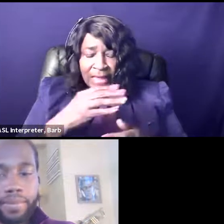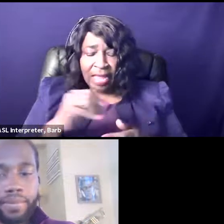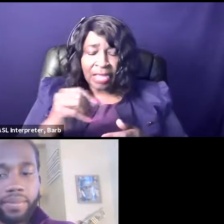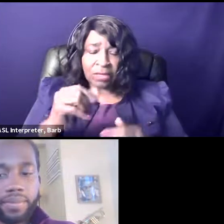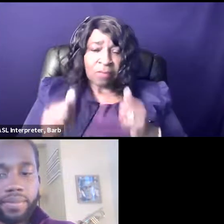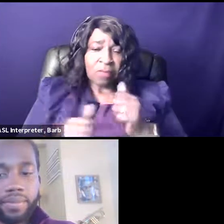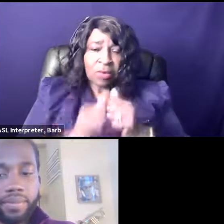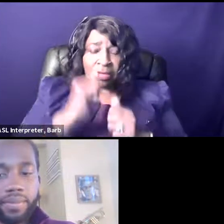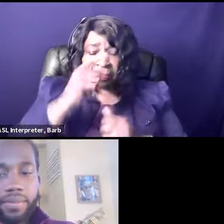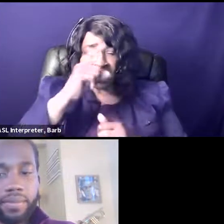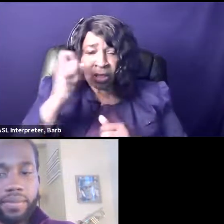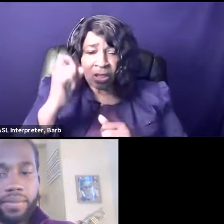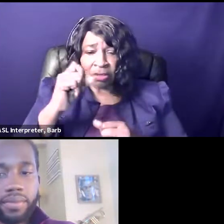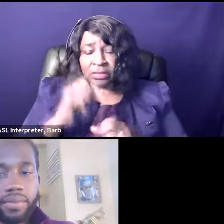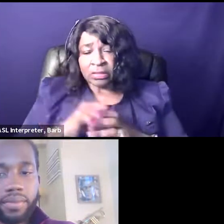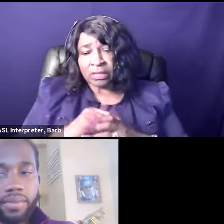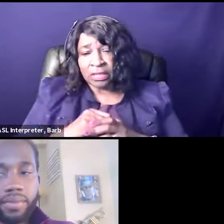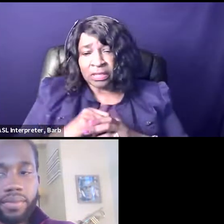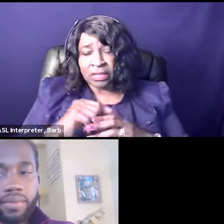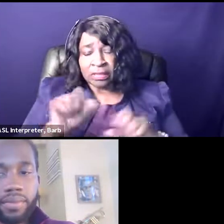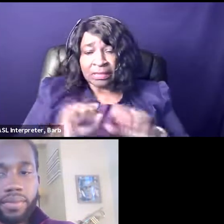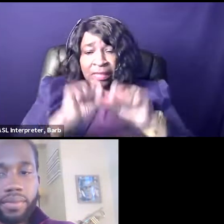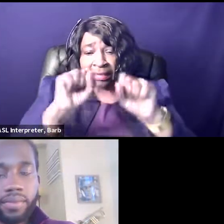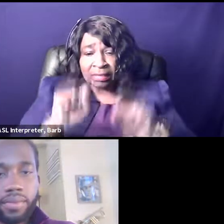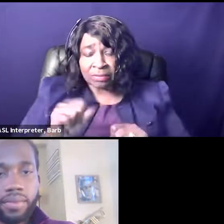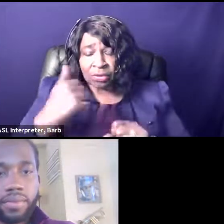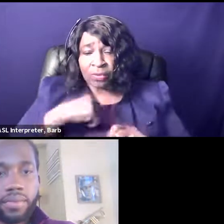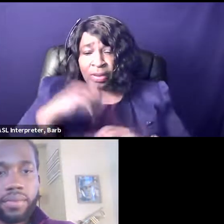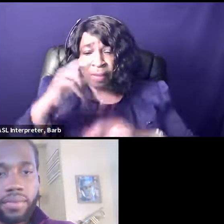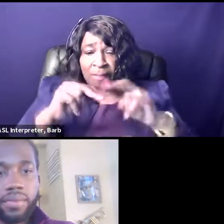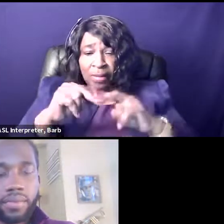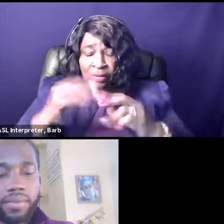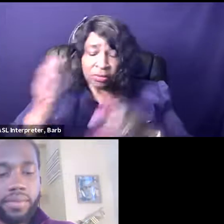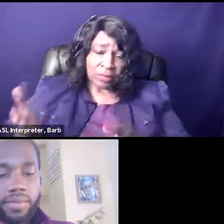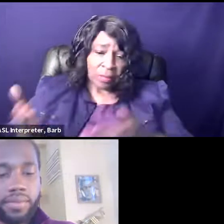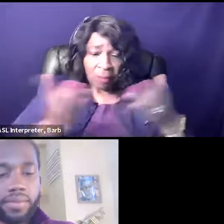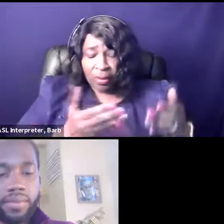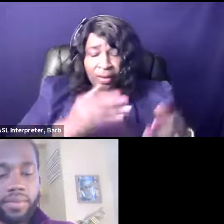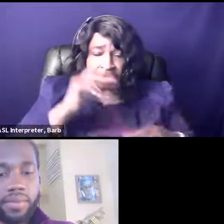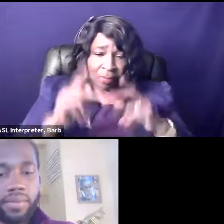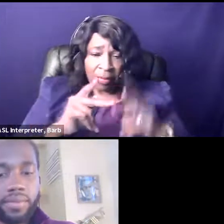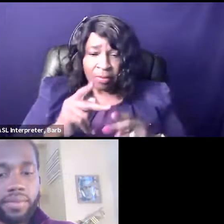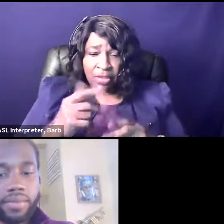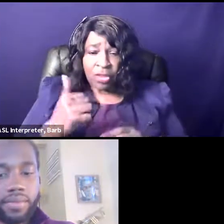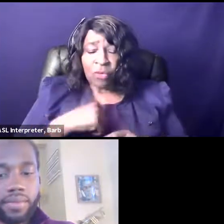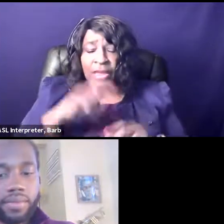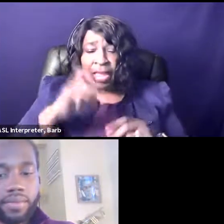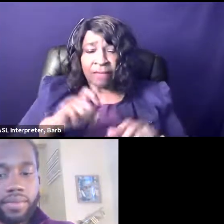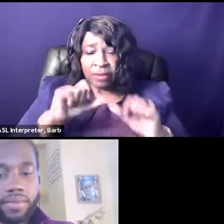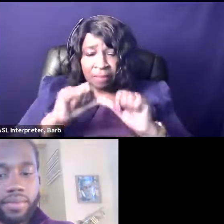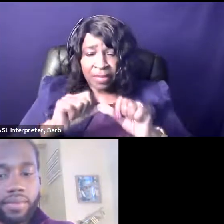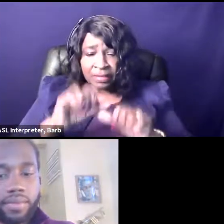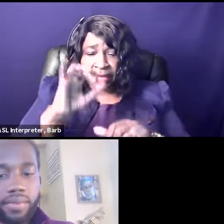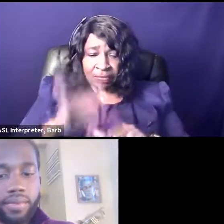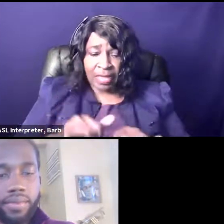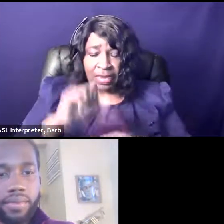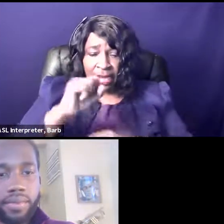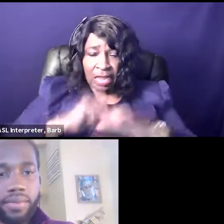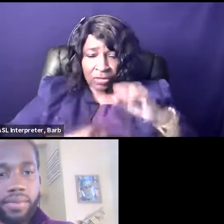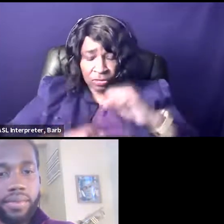because of the infrastructure that we built to deliver it to people. And we have to maintain that infrastructure because we all do